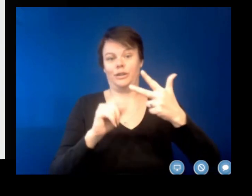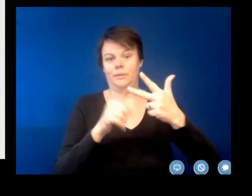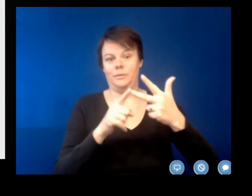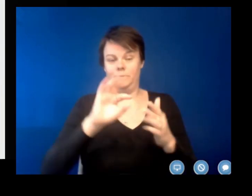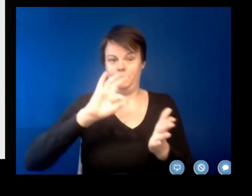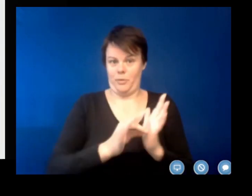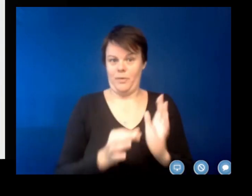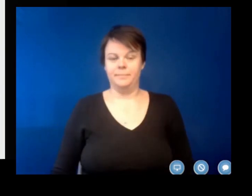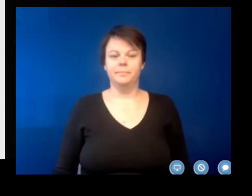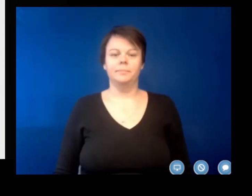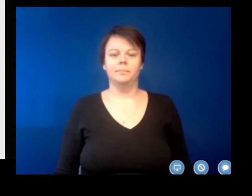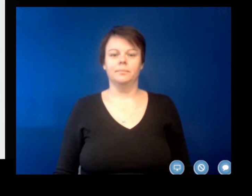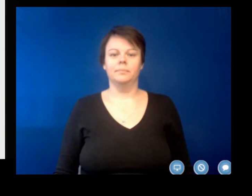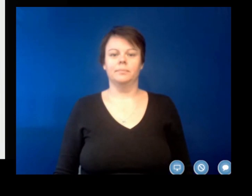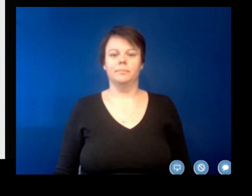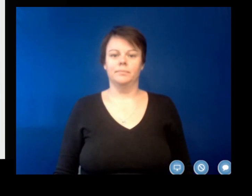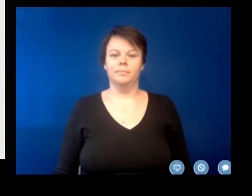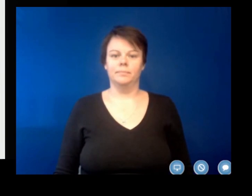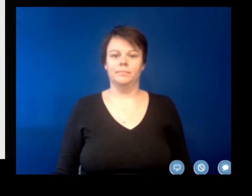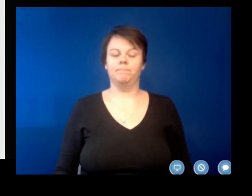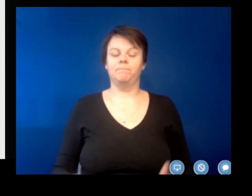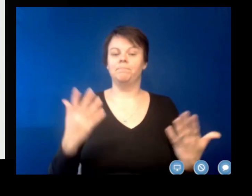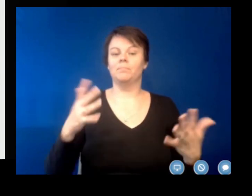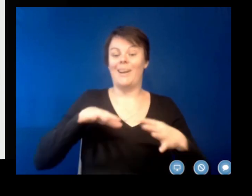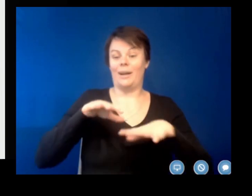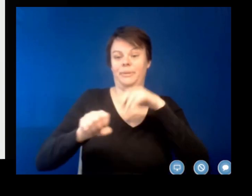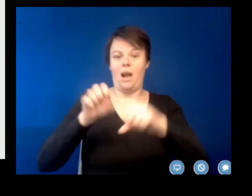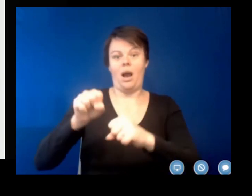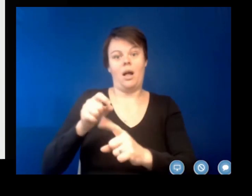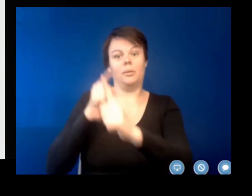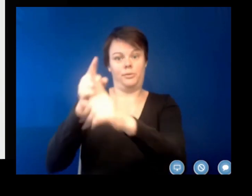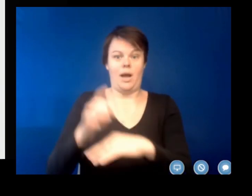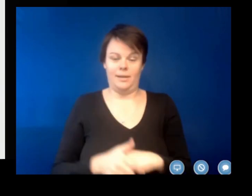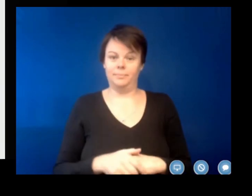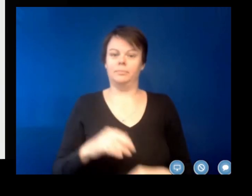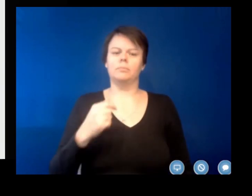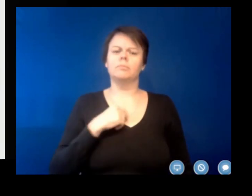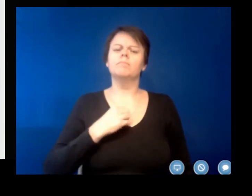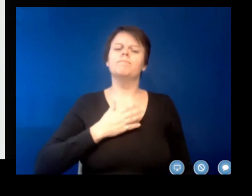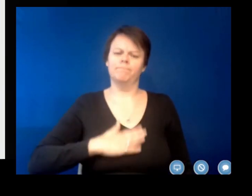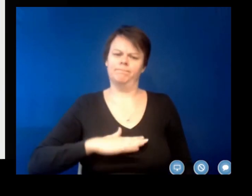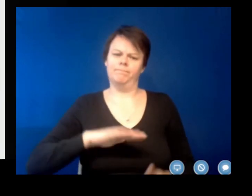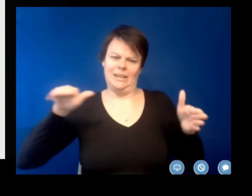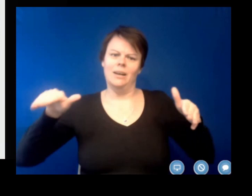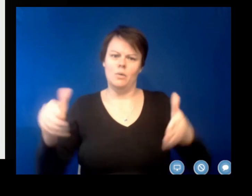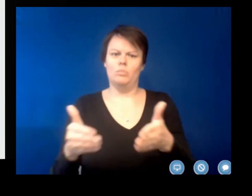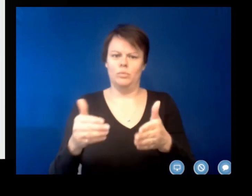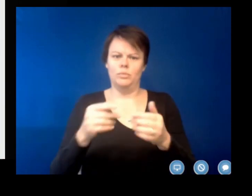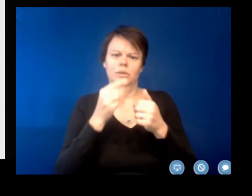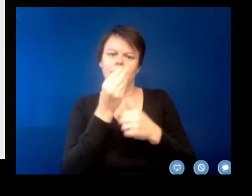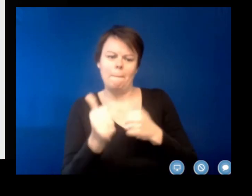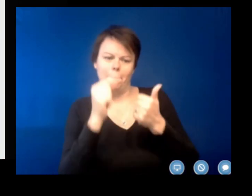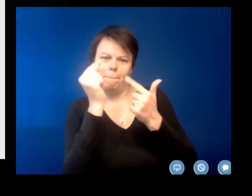the underlying understanding of world society people have is leading their action. And I want to show